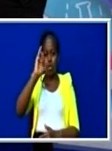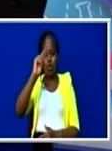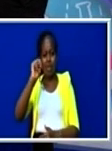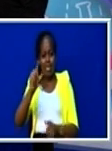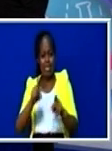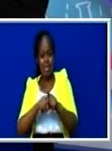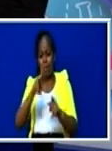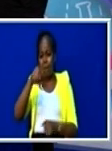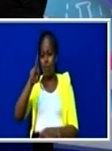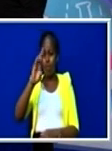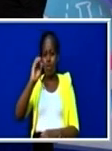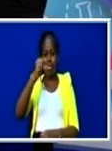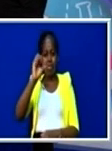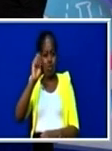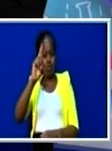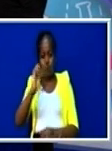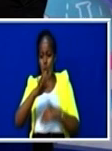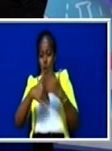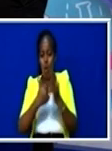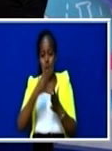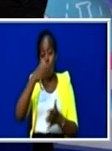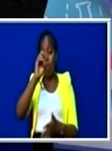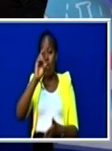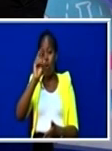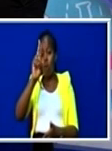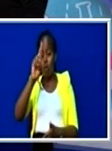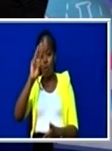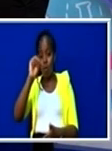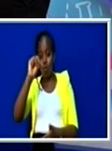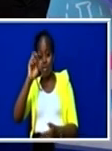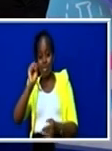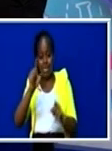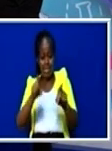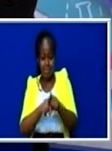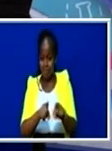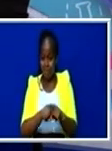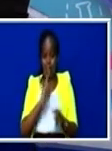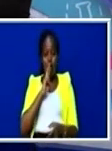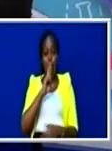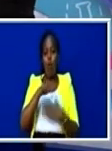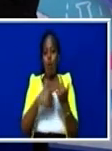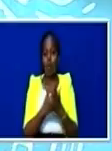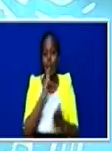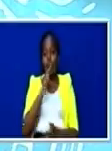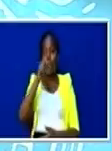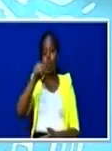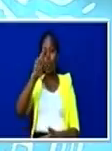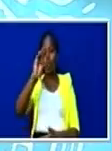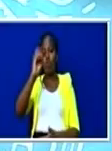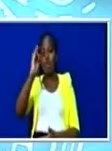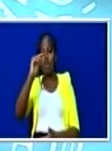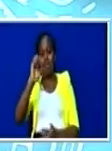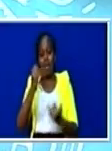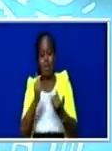the progesterone, and all that. Okay, they are also protein in nature. So that is what we are saying,